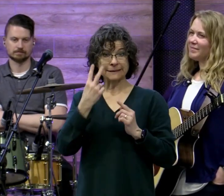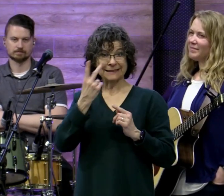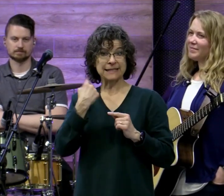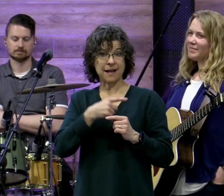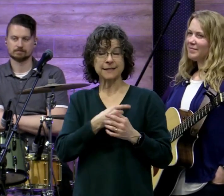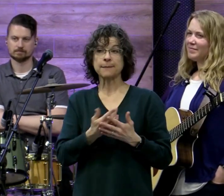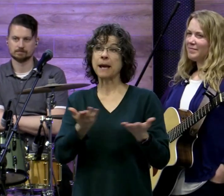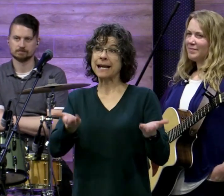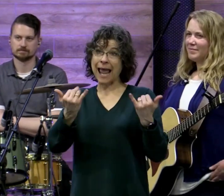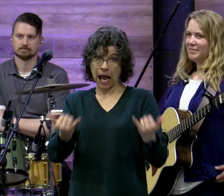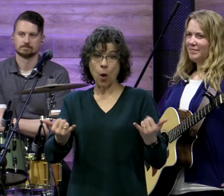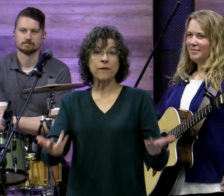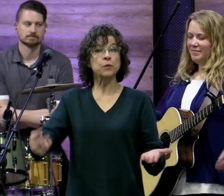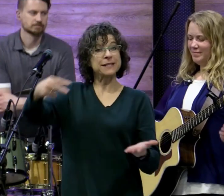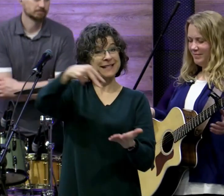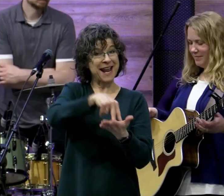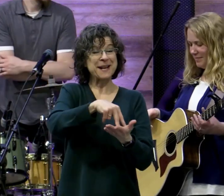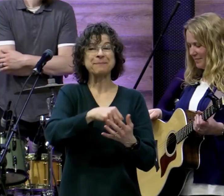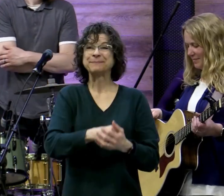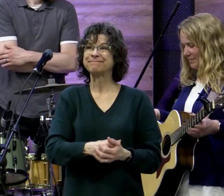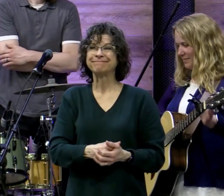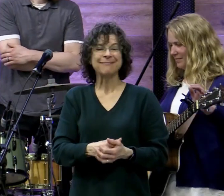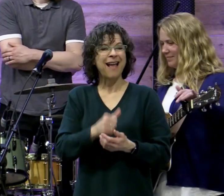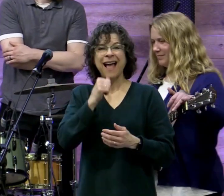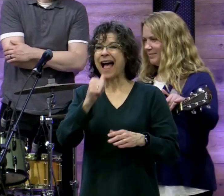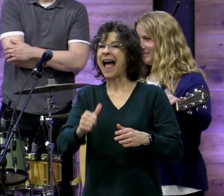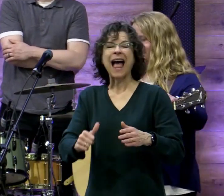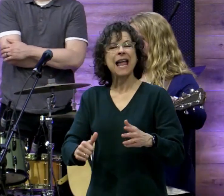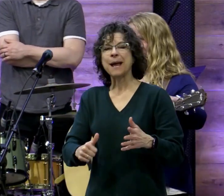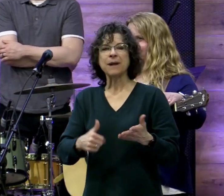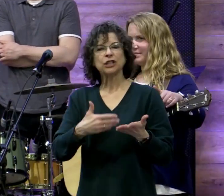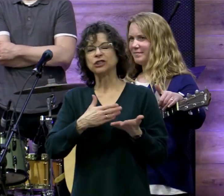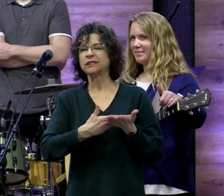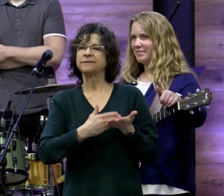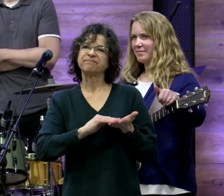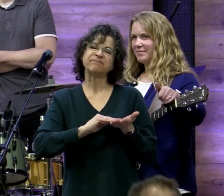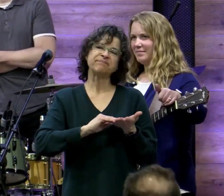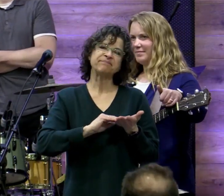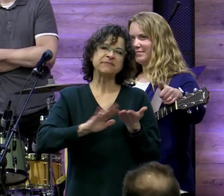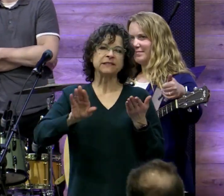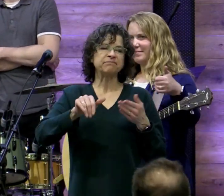if you would stand with me, this morning you are not dismissed, but you are sent